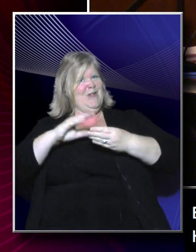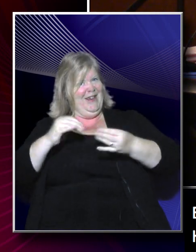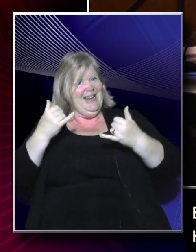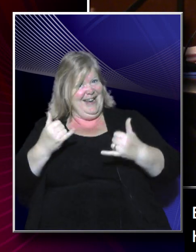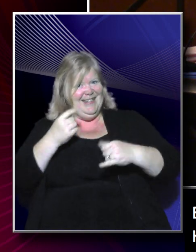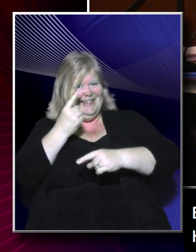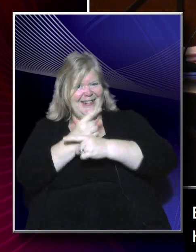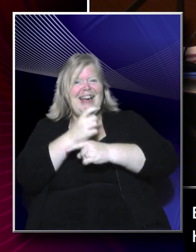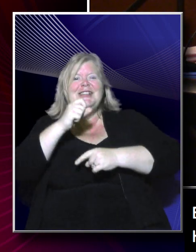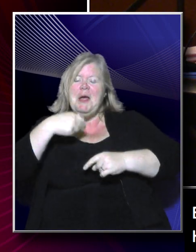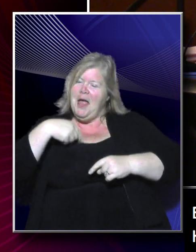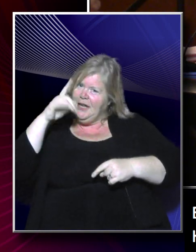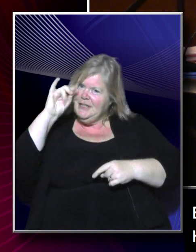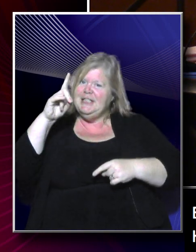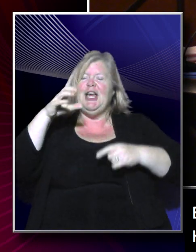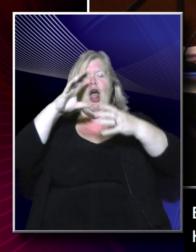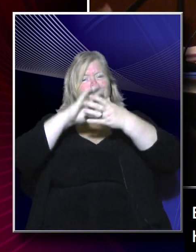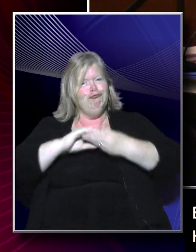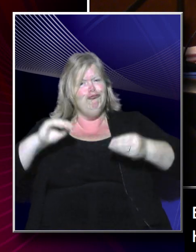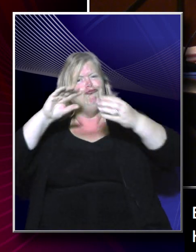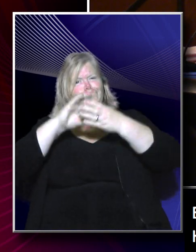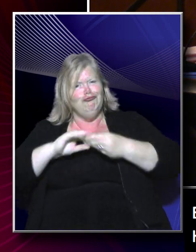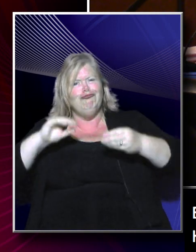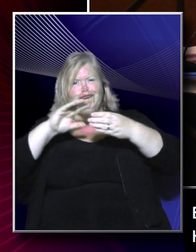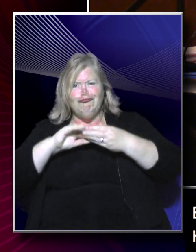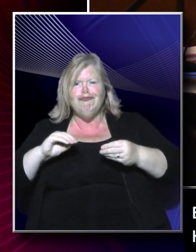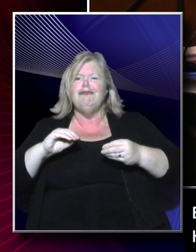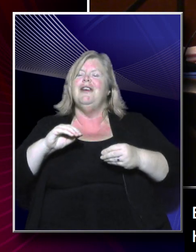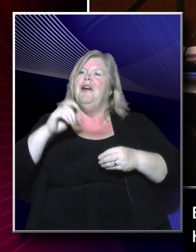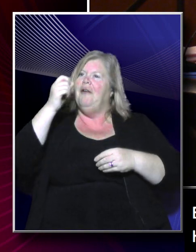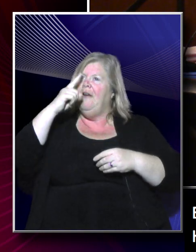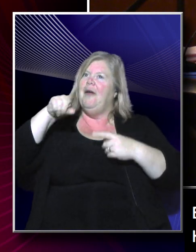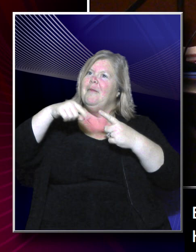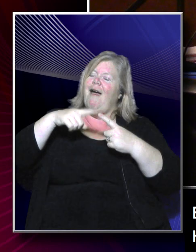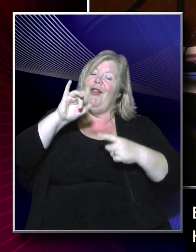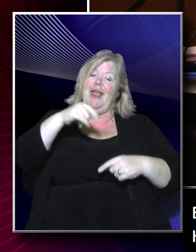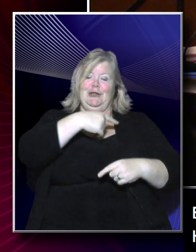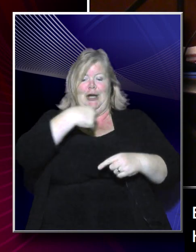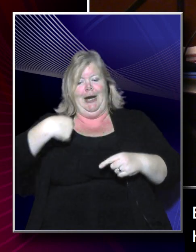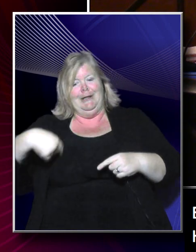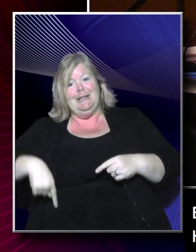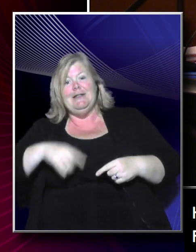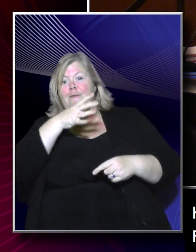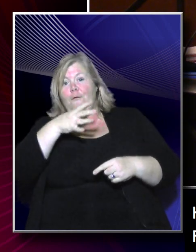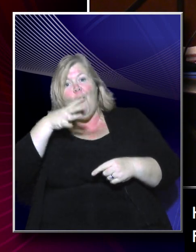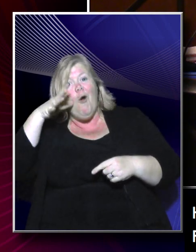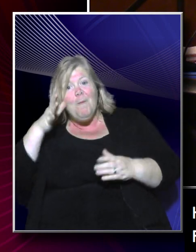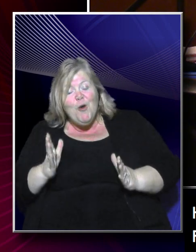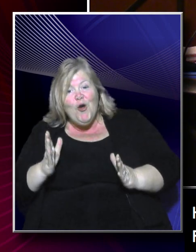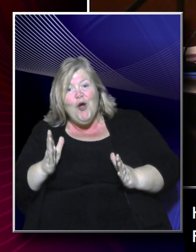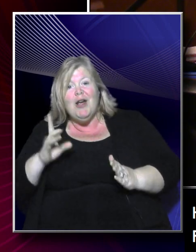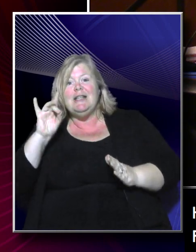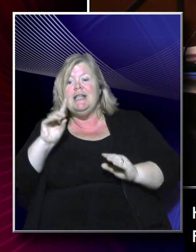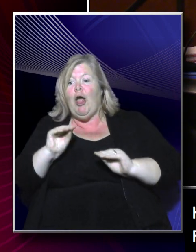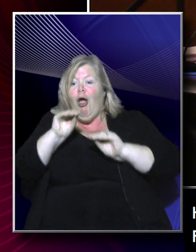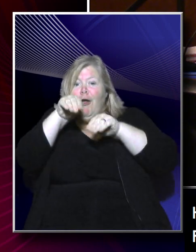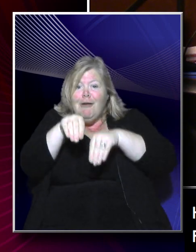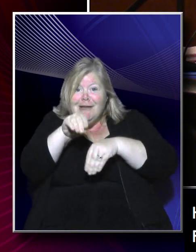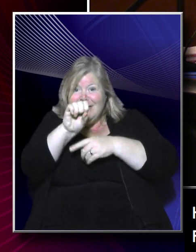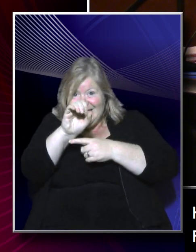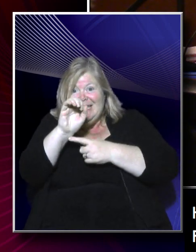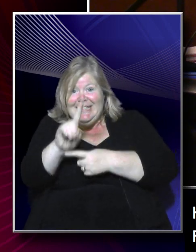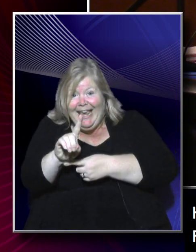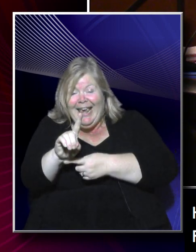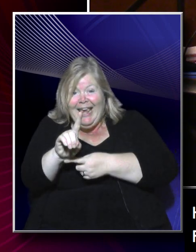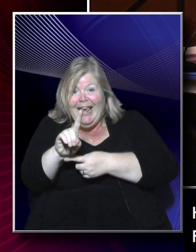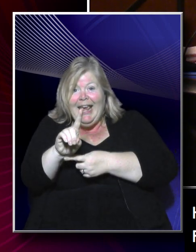with them that we have this Chinese farmer who planted a bamboo seed and